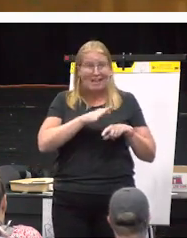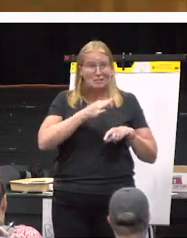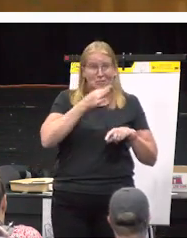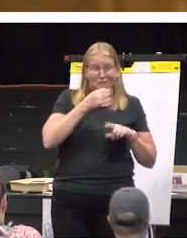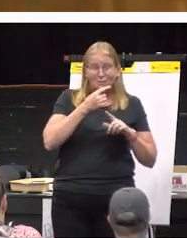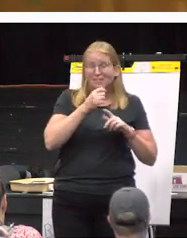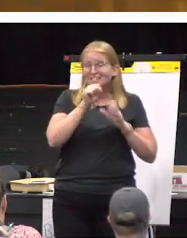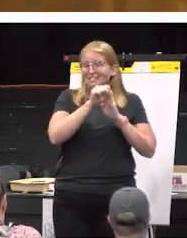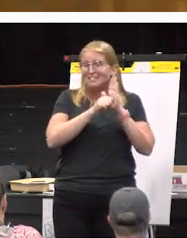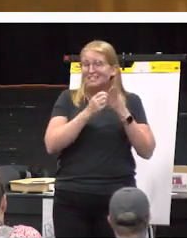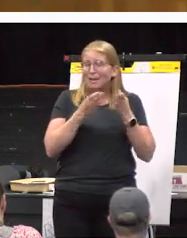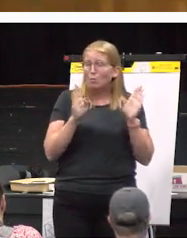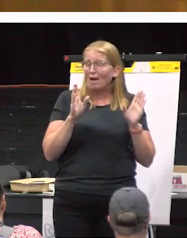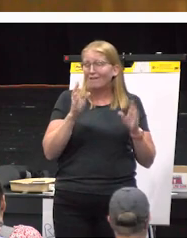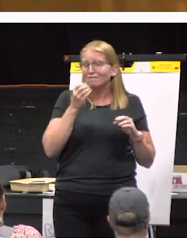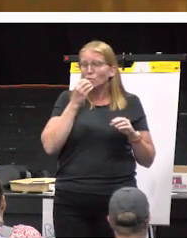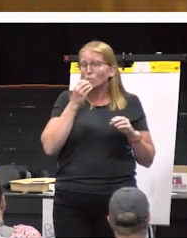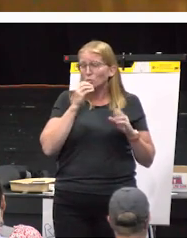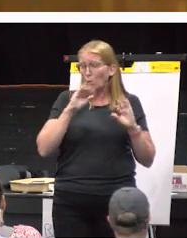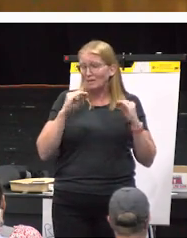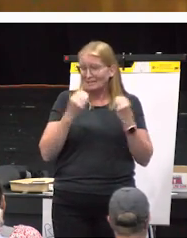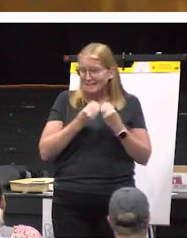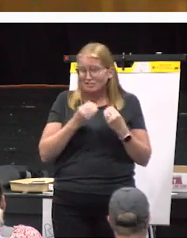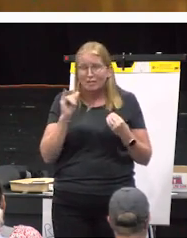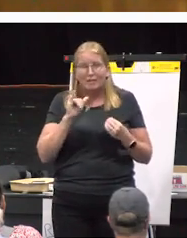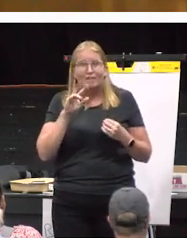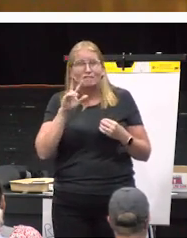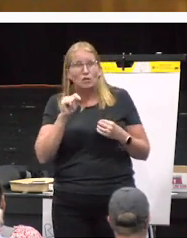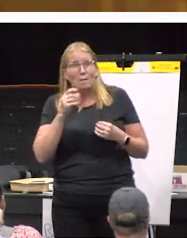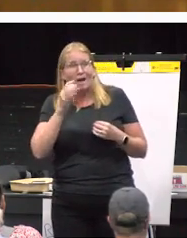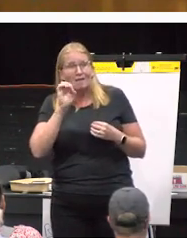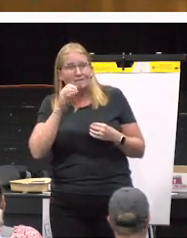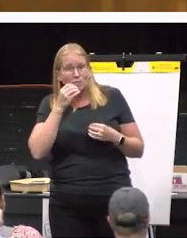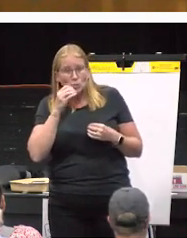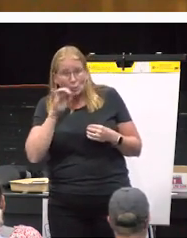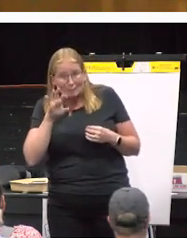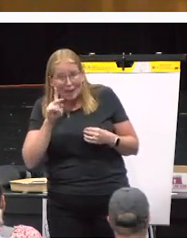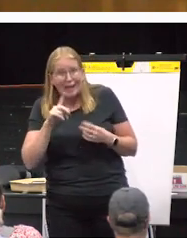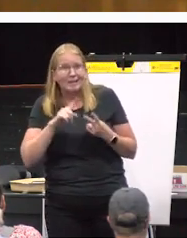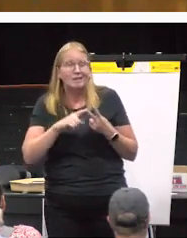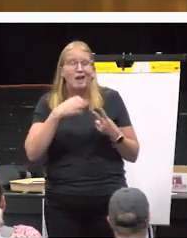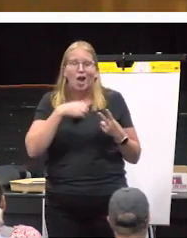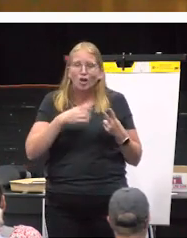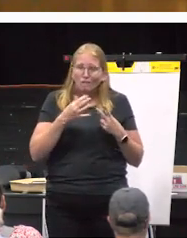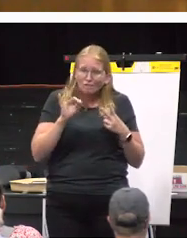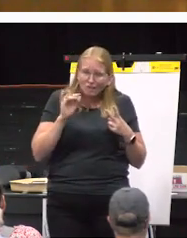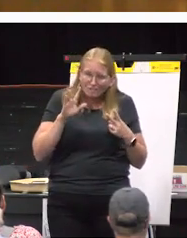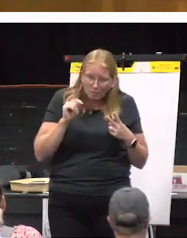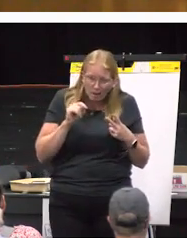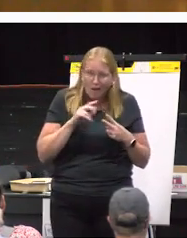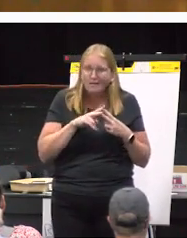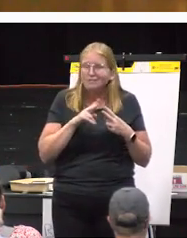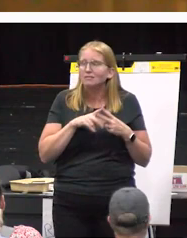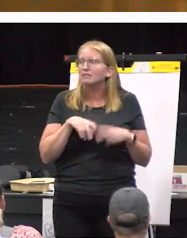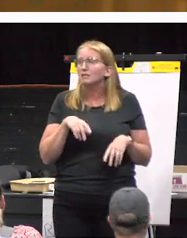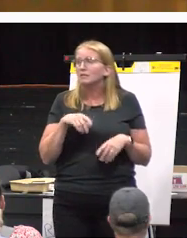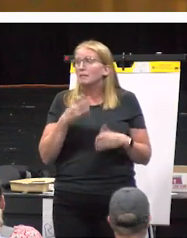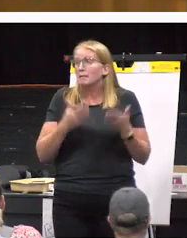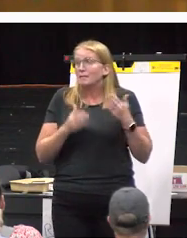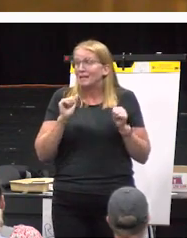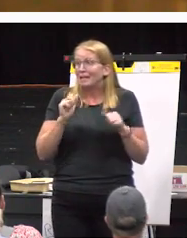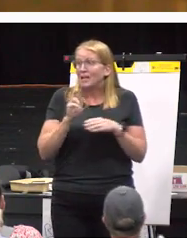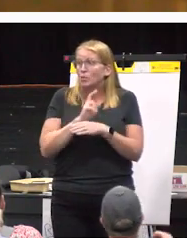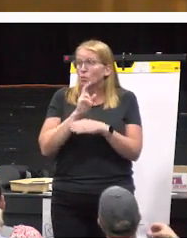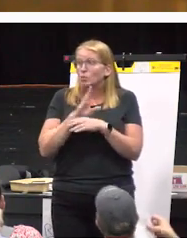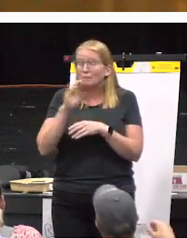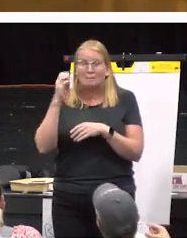food security organizations like the Vermont Food Bank and Hunger Free Vermont, and could leverage